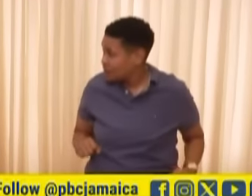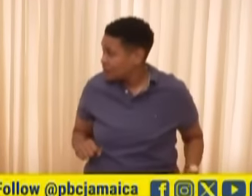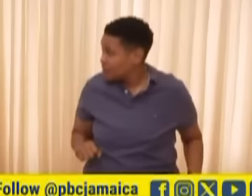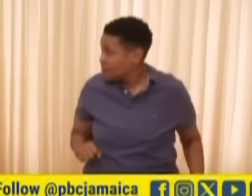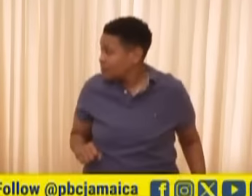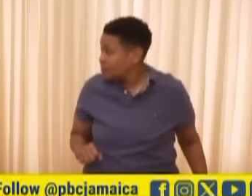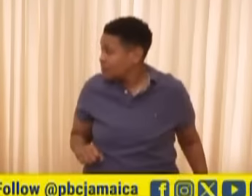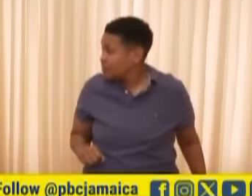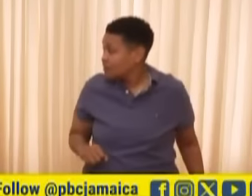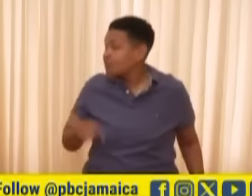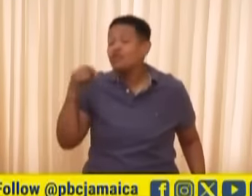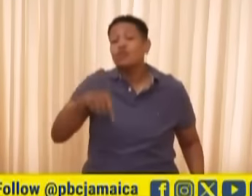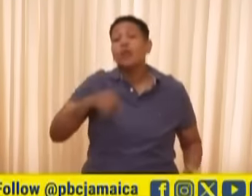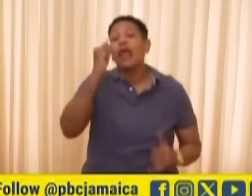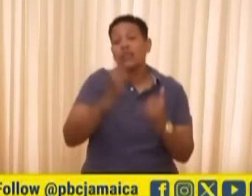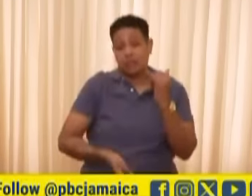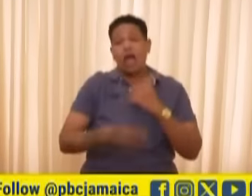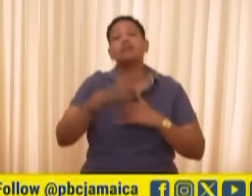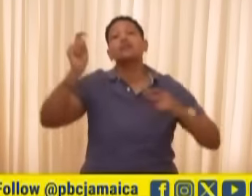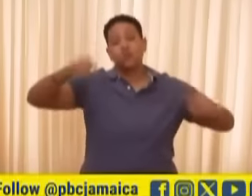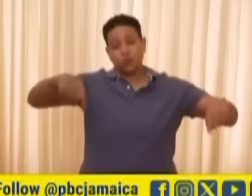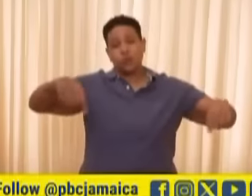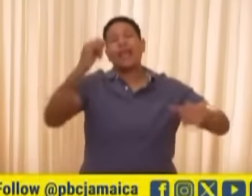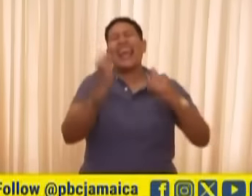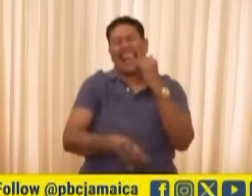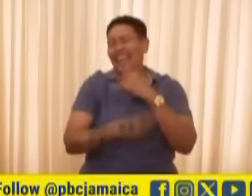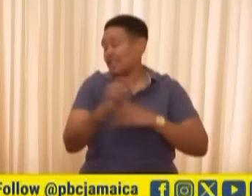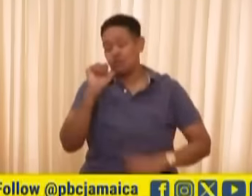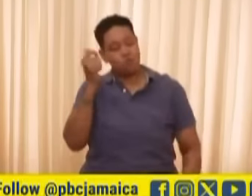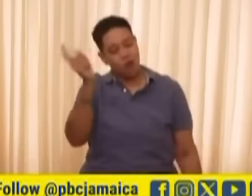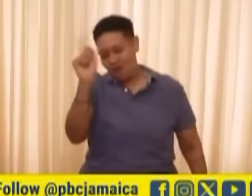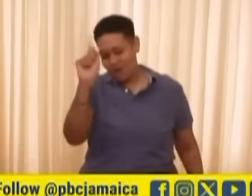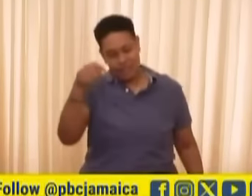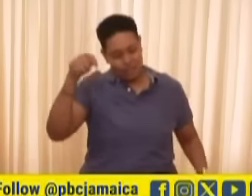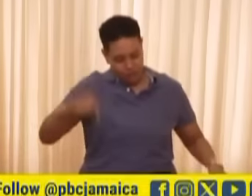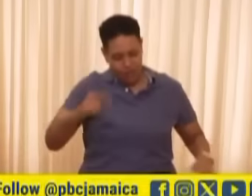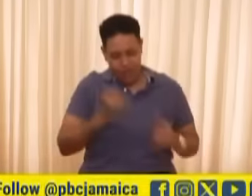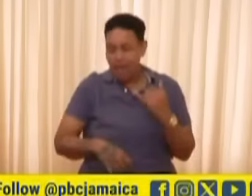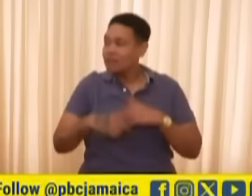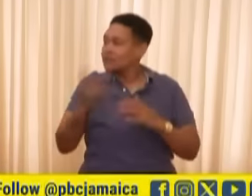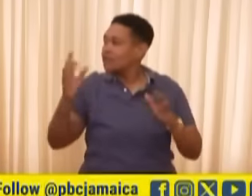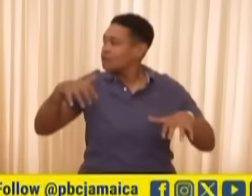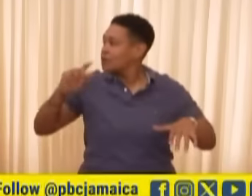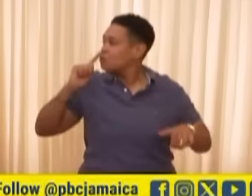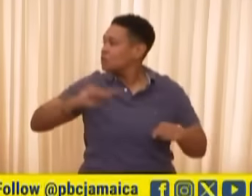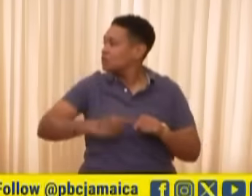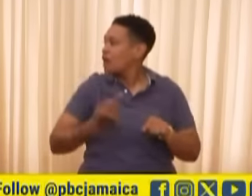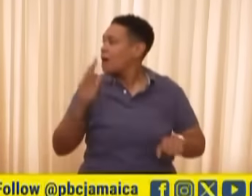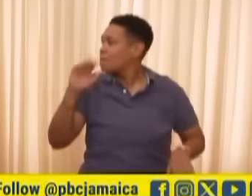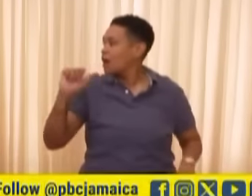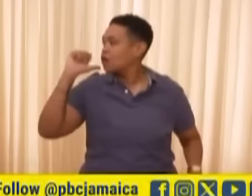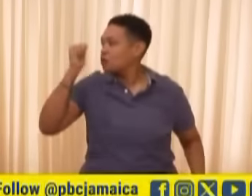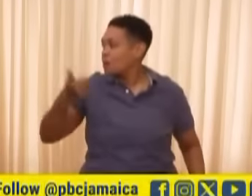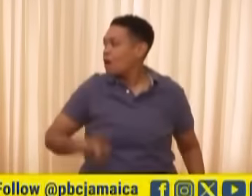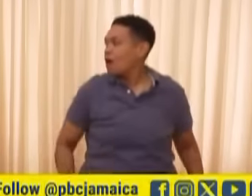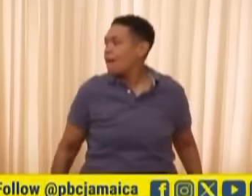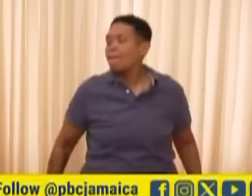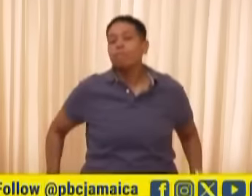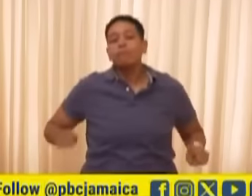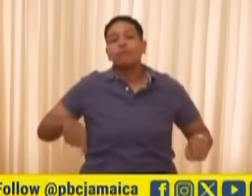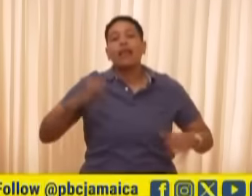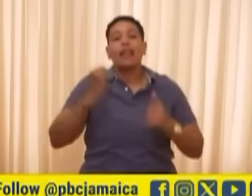well, actually today is the last day to do that kind of... Today? Yes, the rains will start tomorrow, by tomorrow.